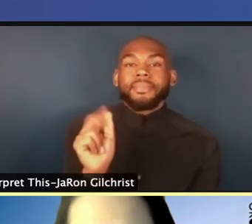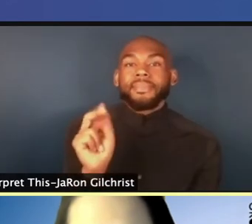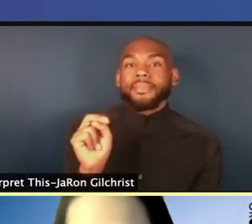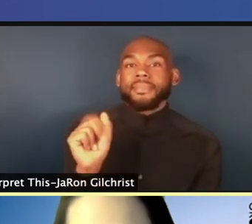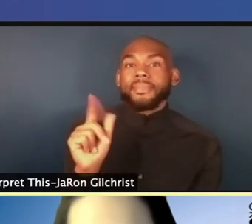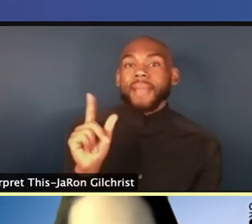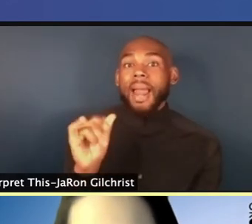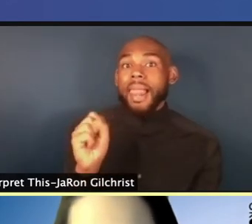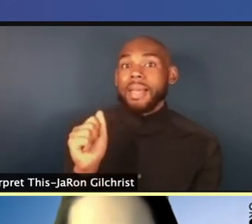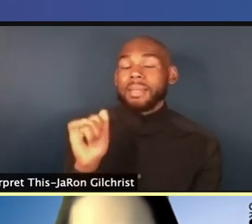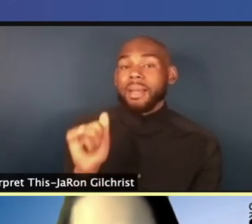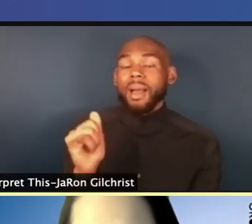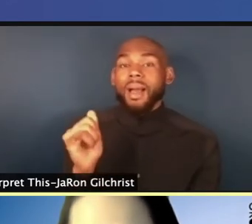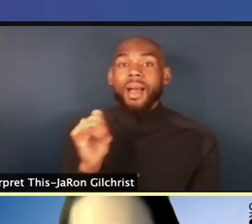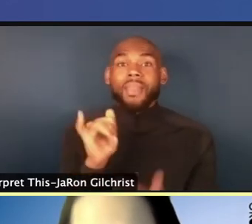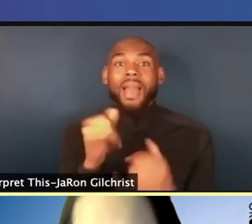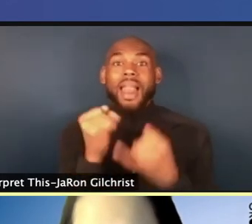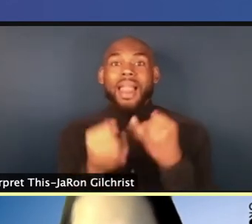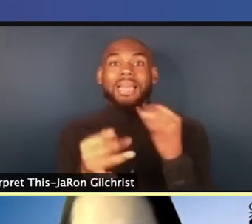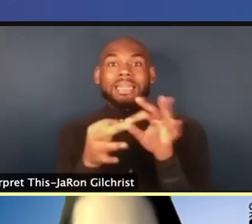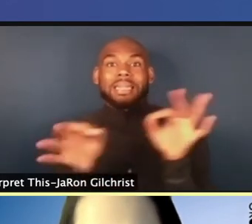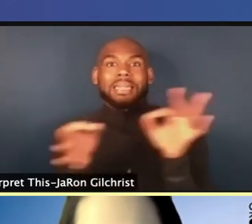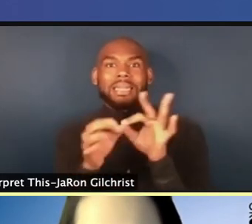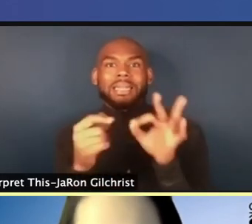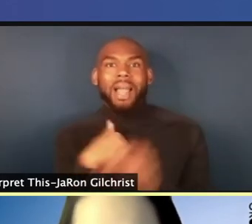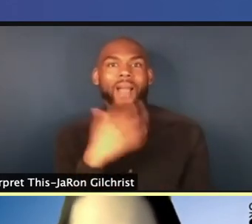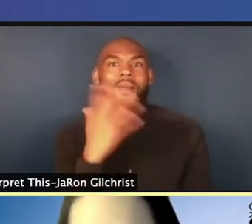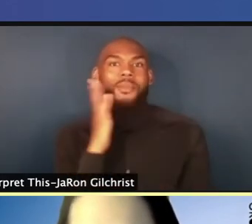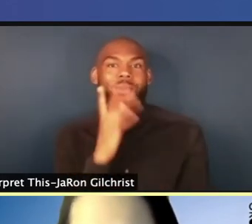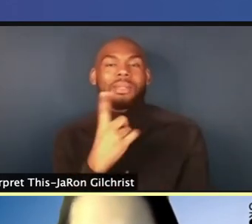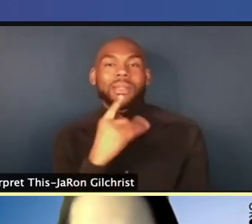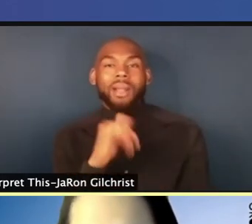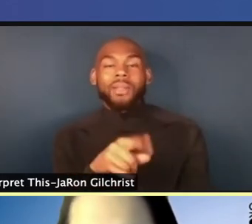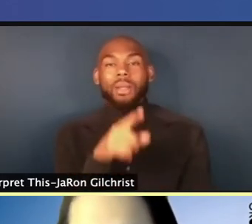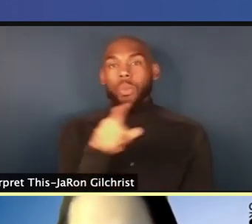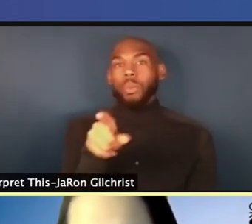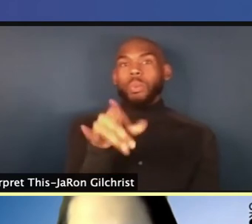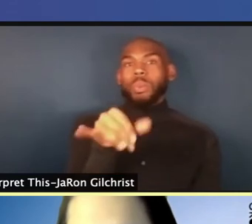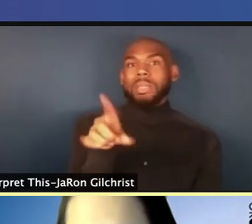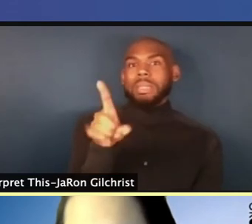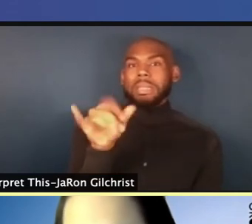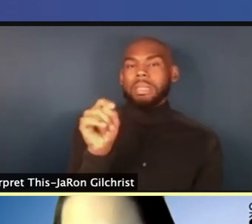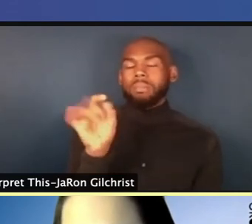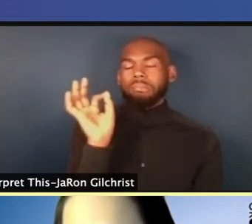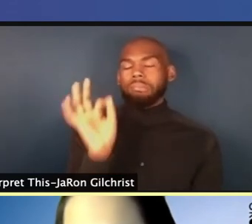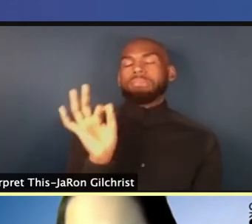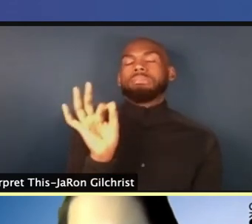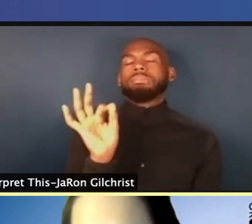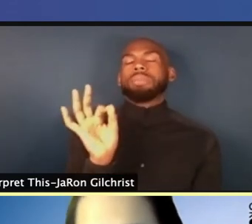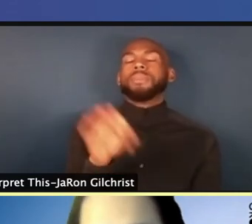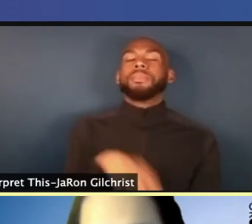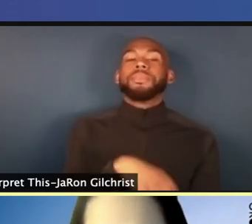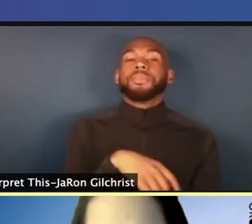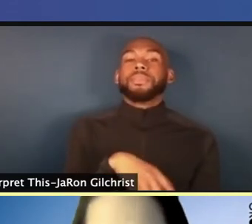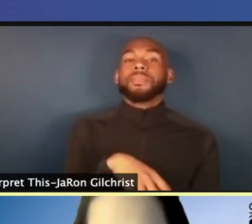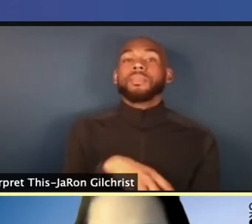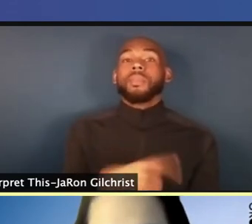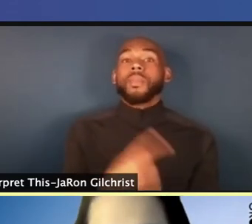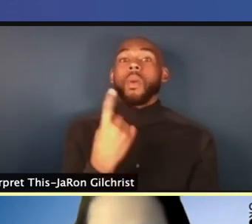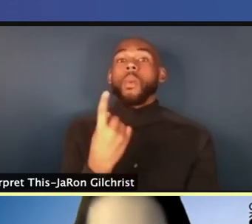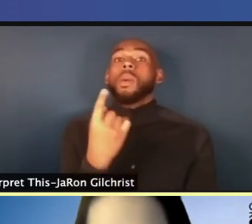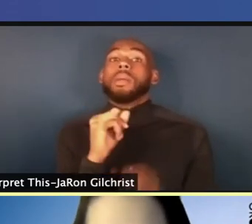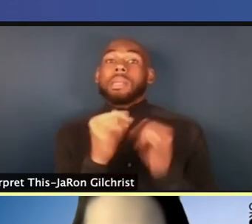that I was just going to say. So you did it. But to underscore it, it's the thing of one